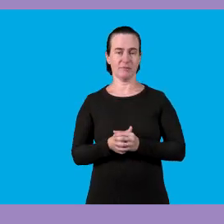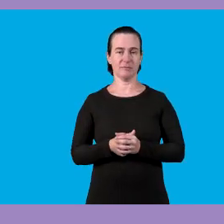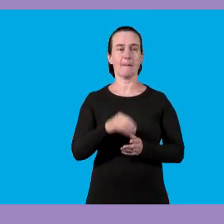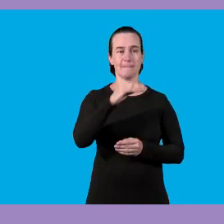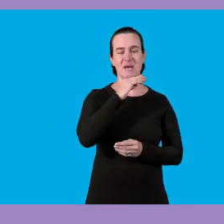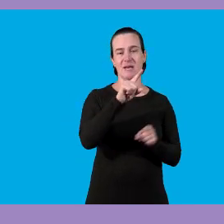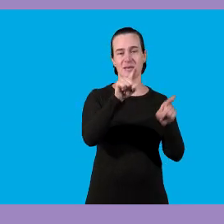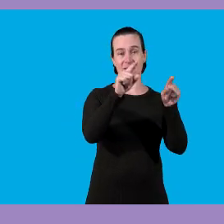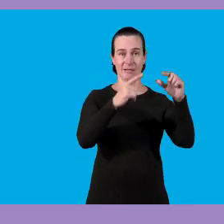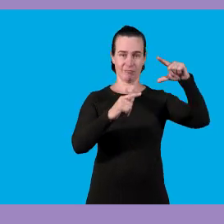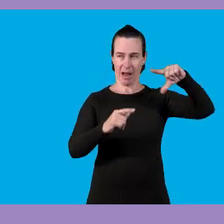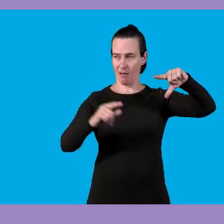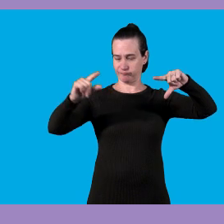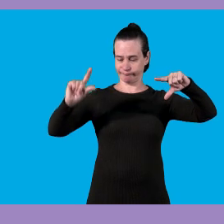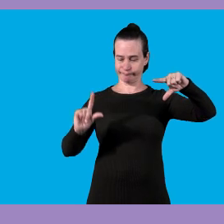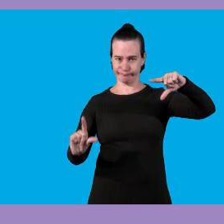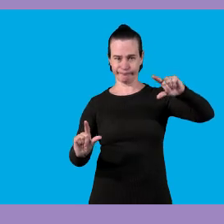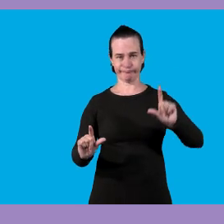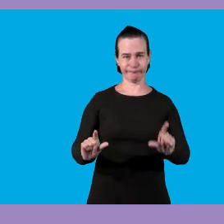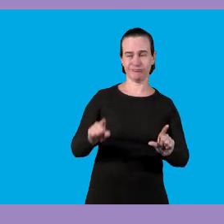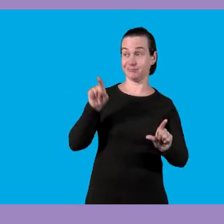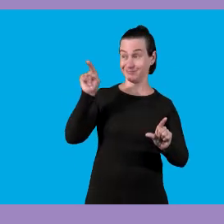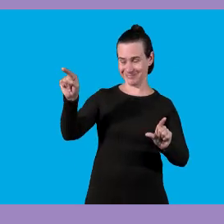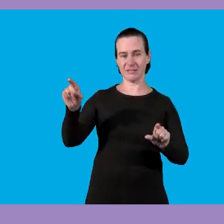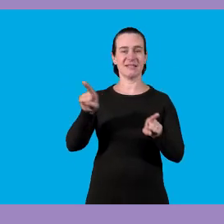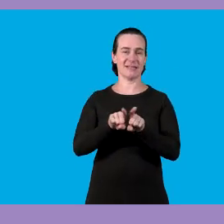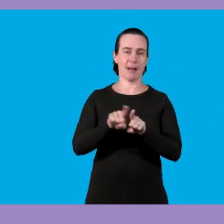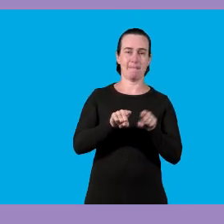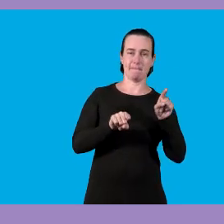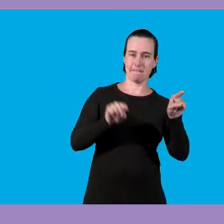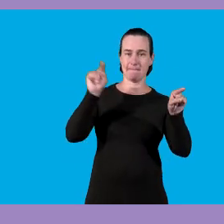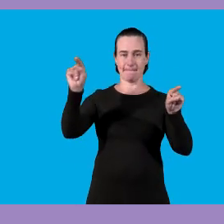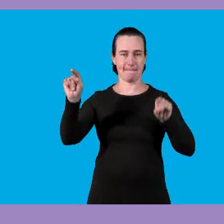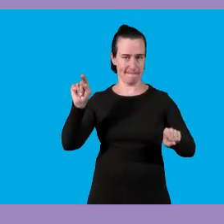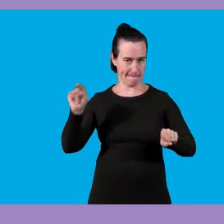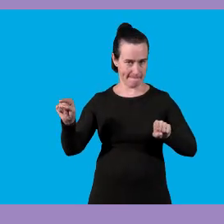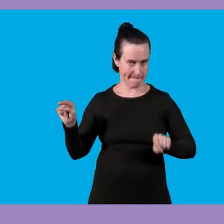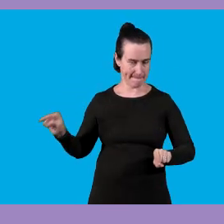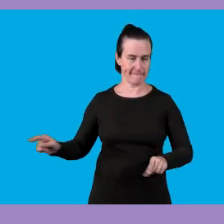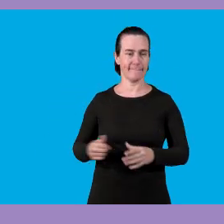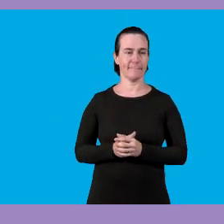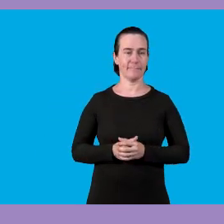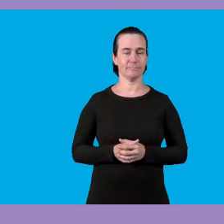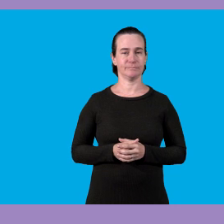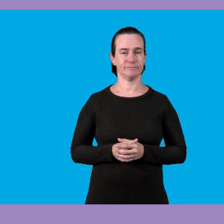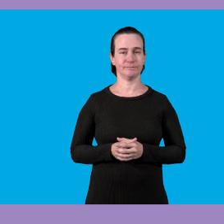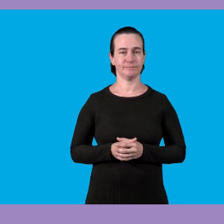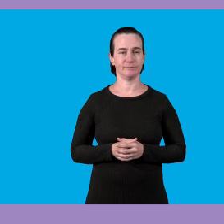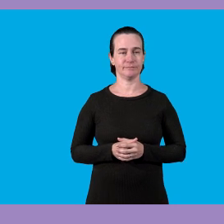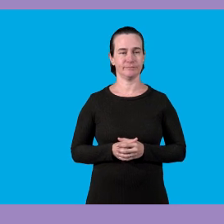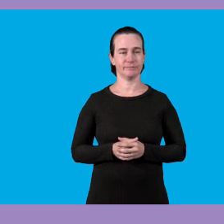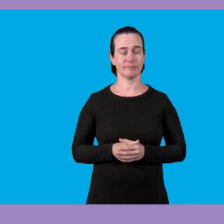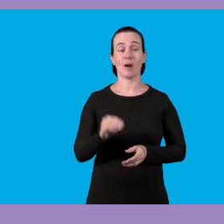to 90 degrees. And therefore, triangle ABC is similar to triangle